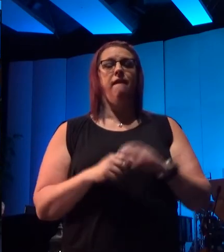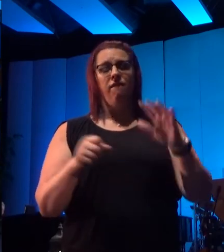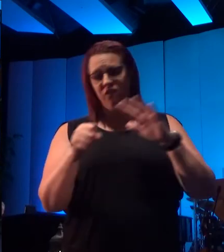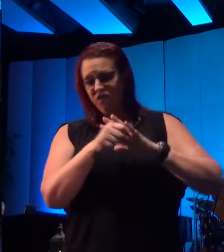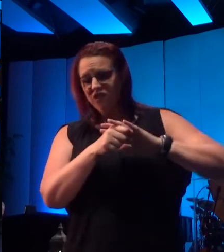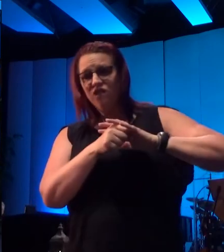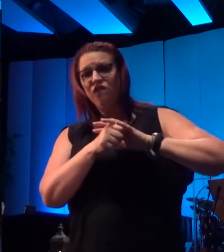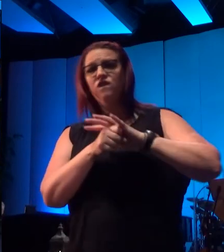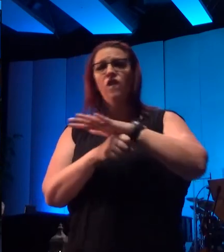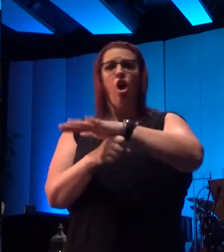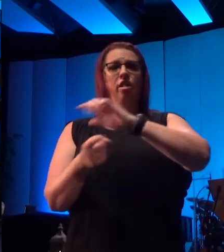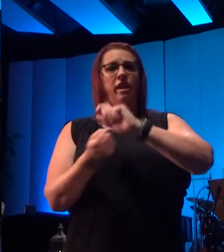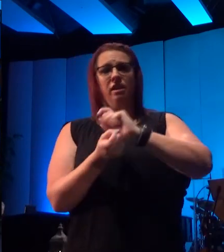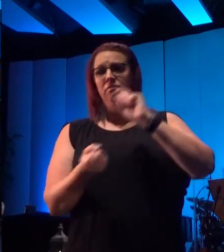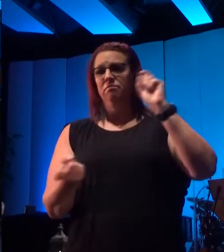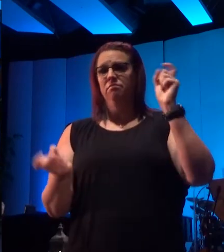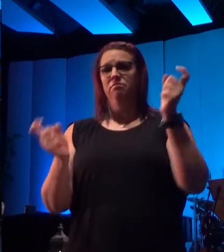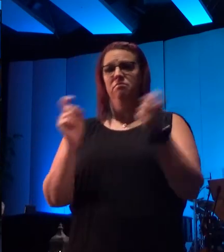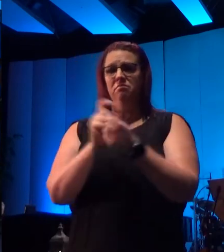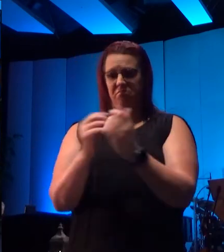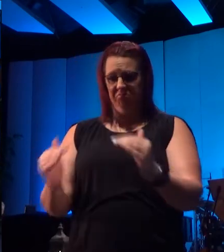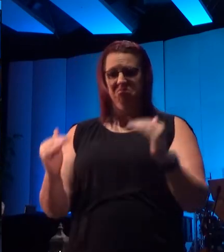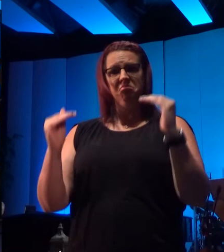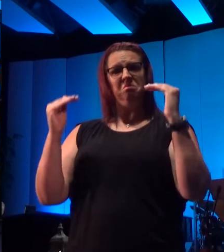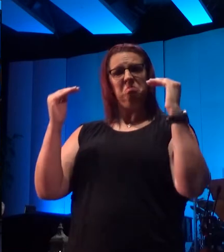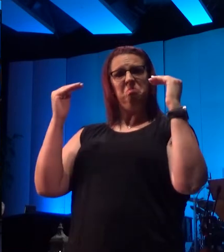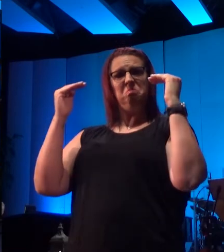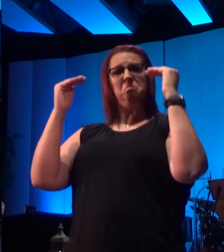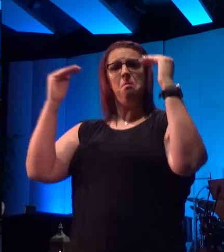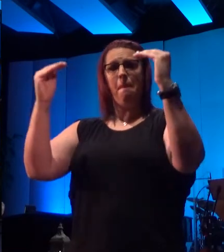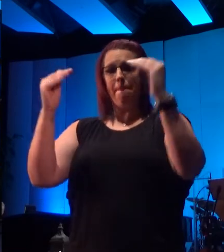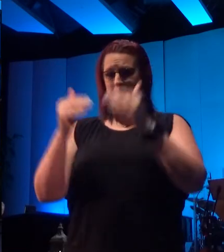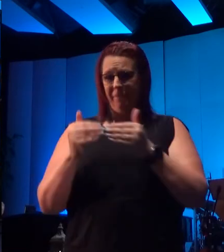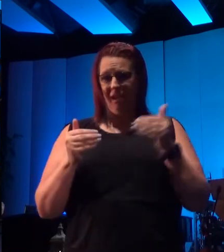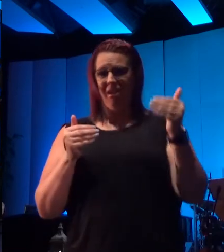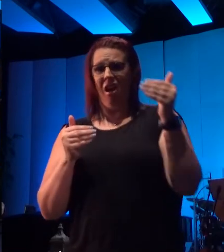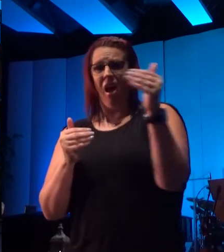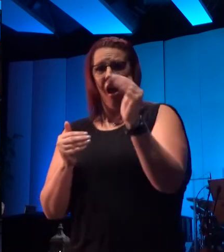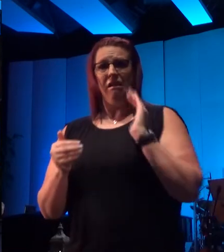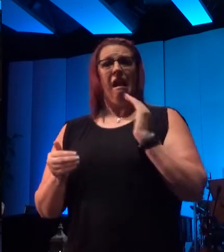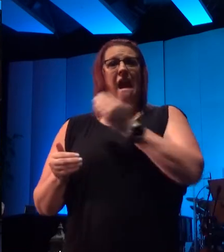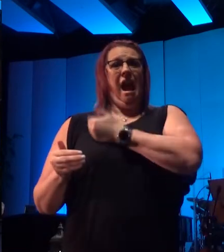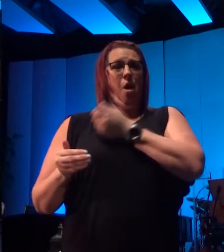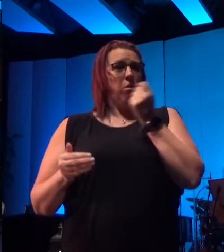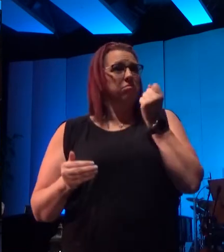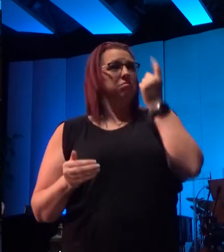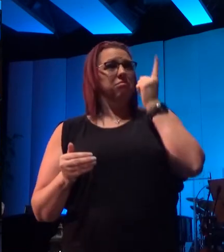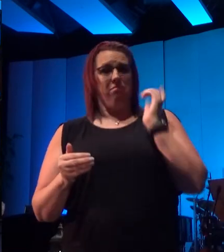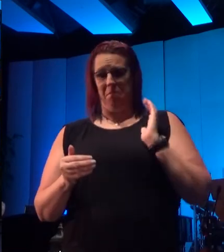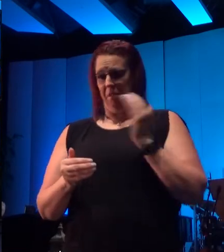fully transcendent, beyond conception, beyond language,